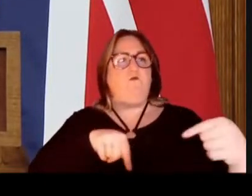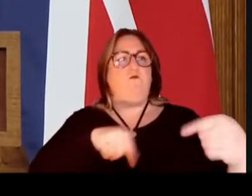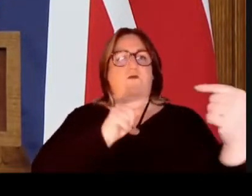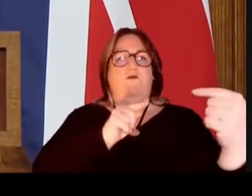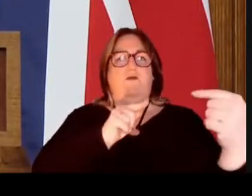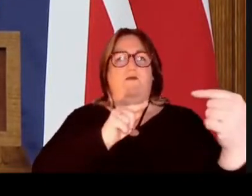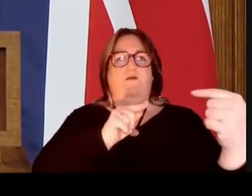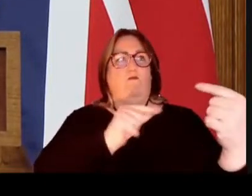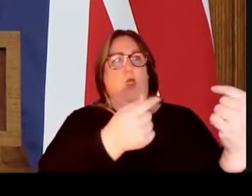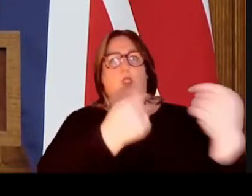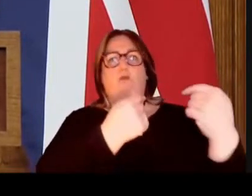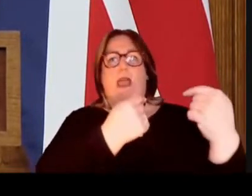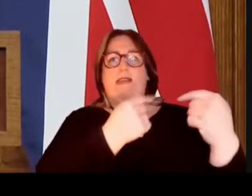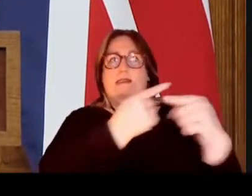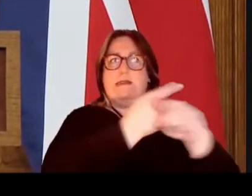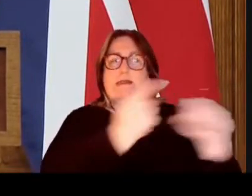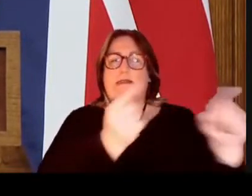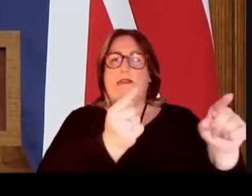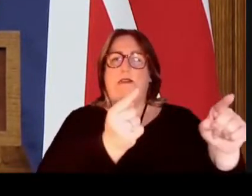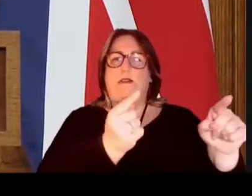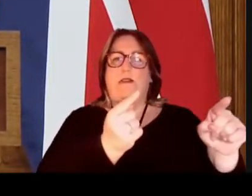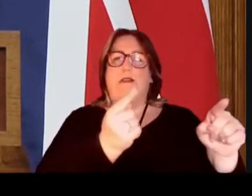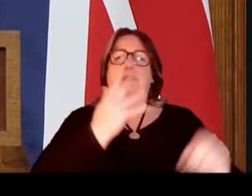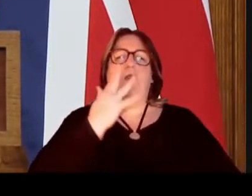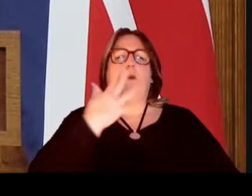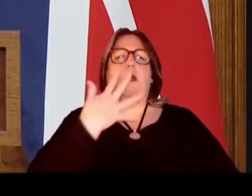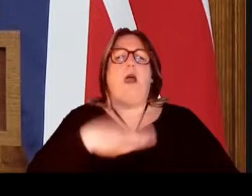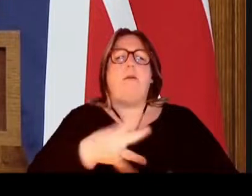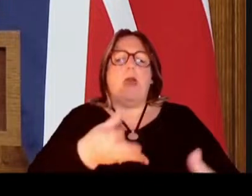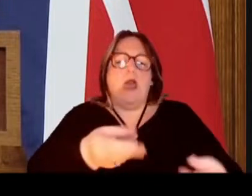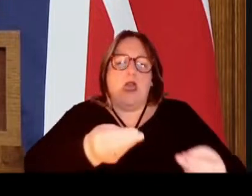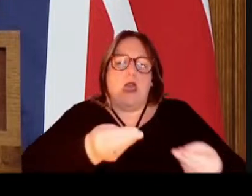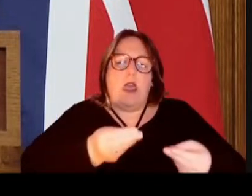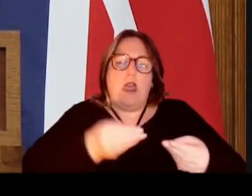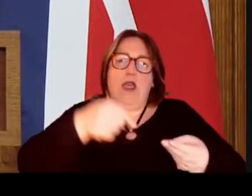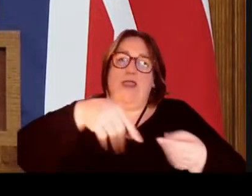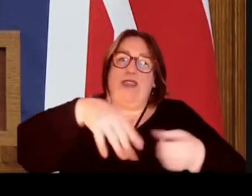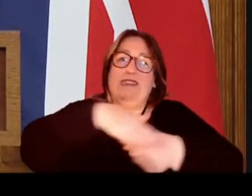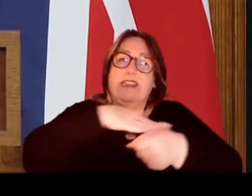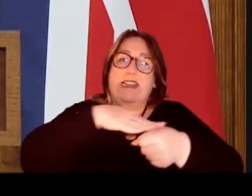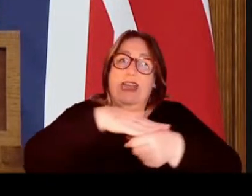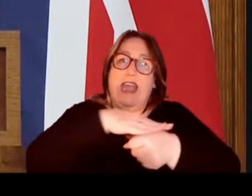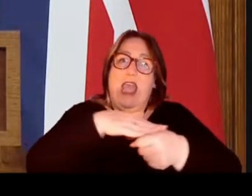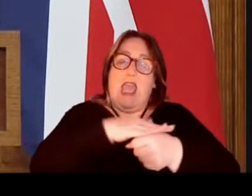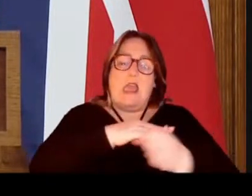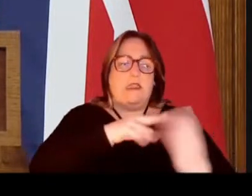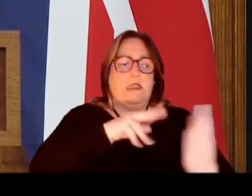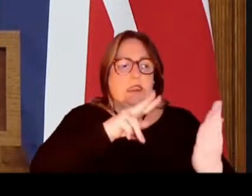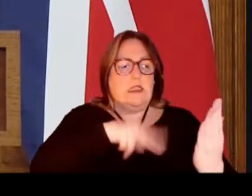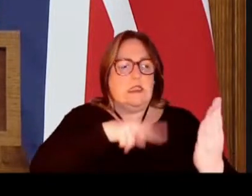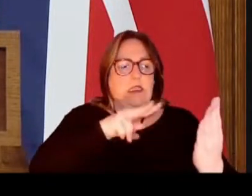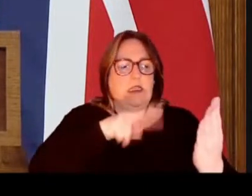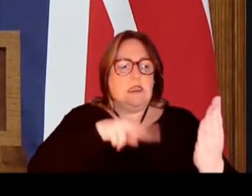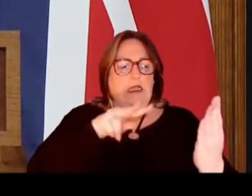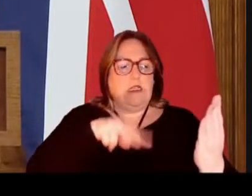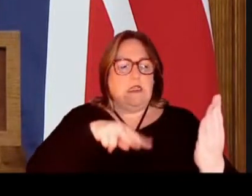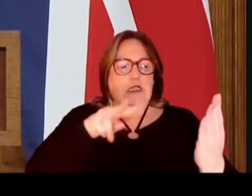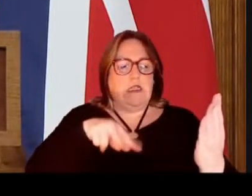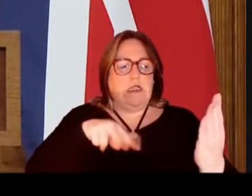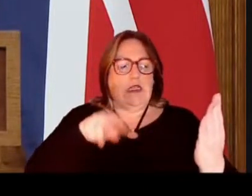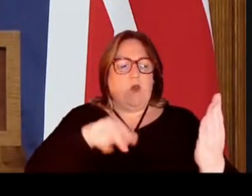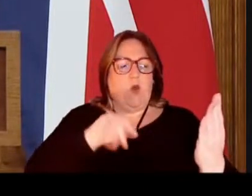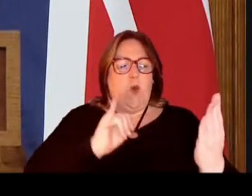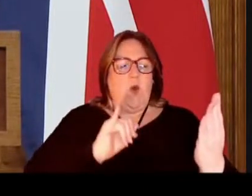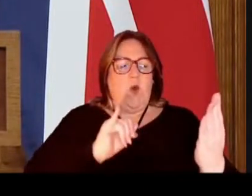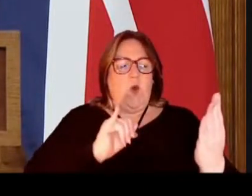And when I look through the details of this case, the extreme nature of the violence, the meticulous plan